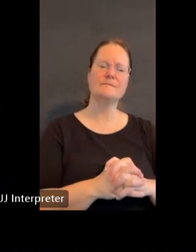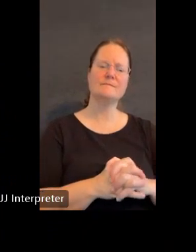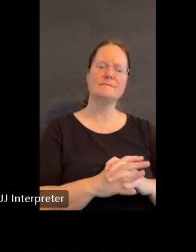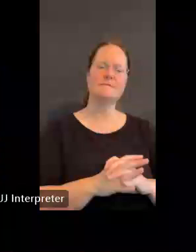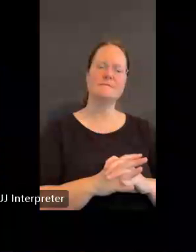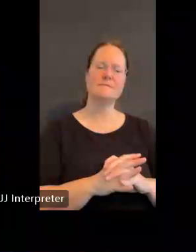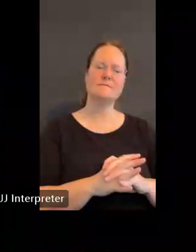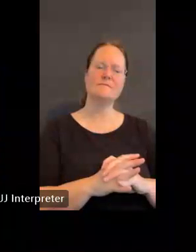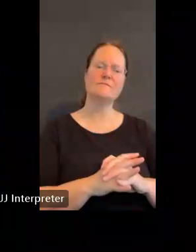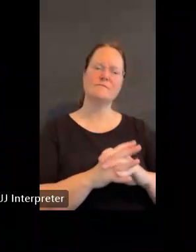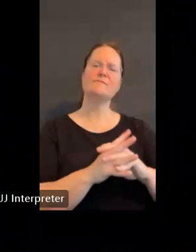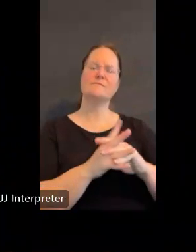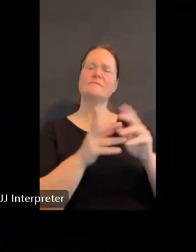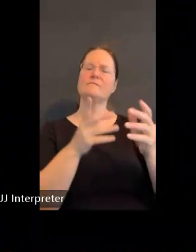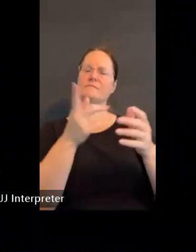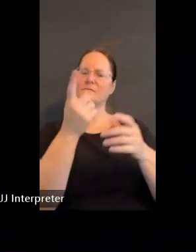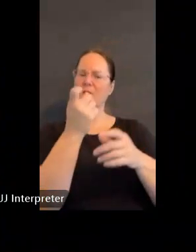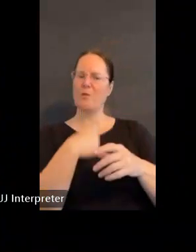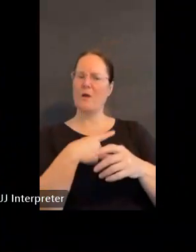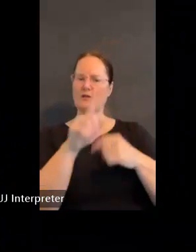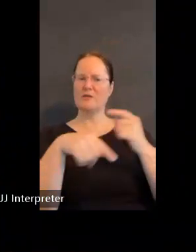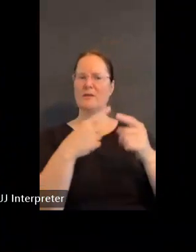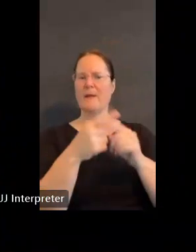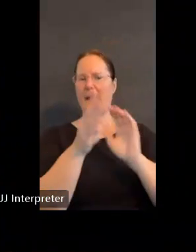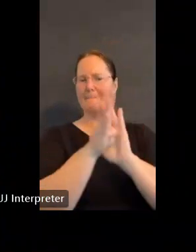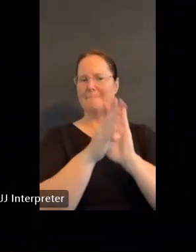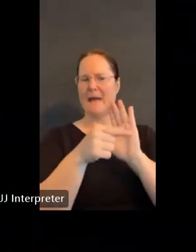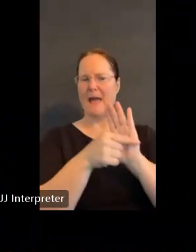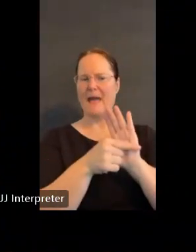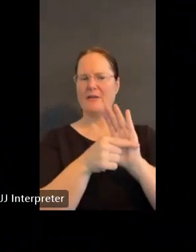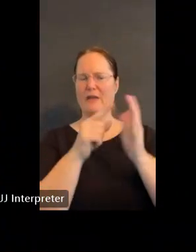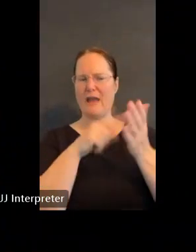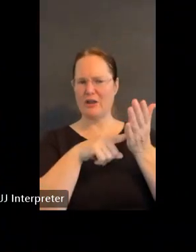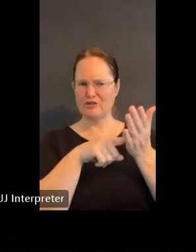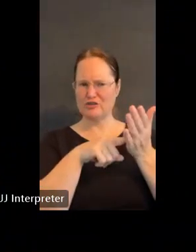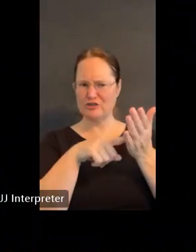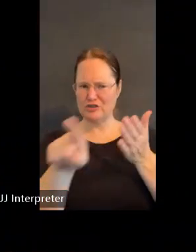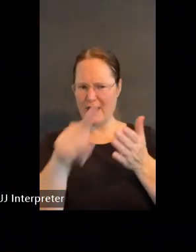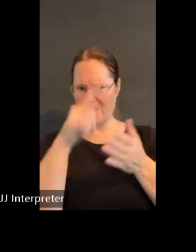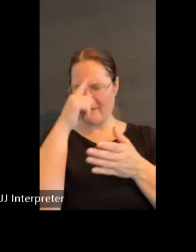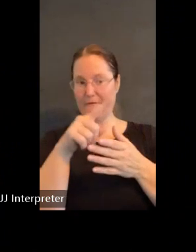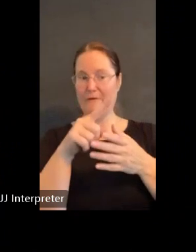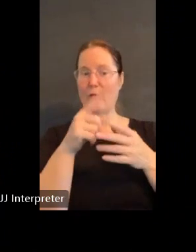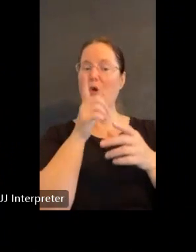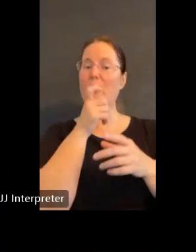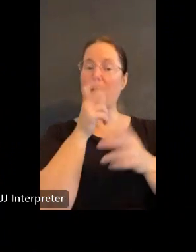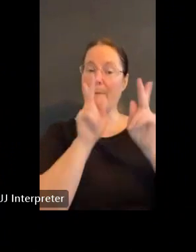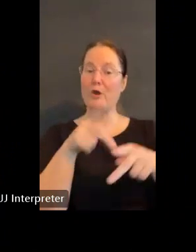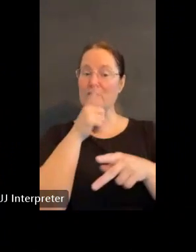All right, there's a question about a background check for a caregiver.